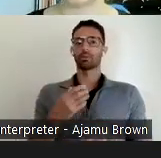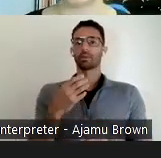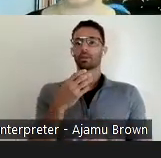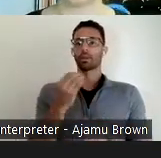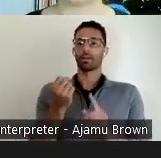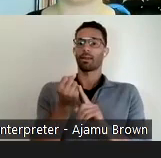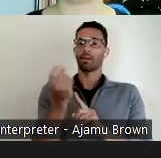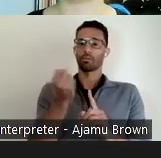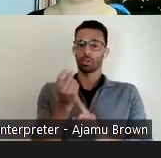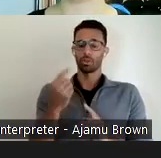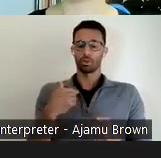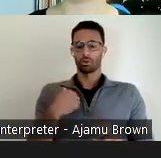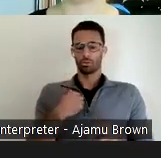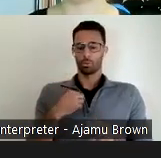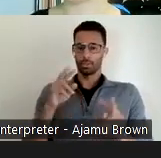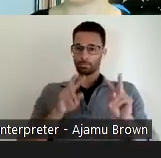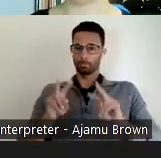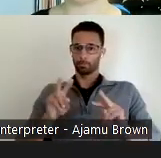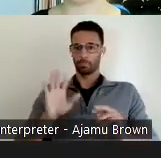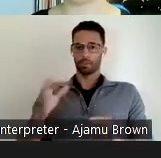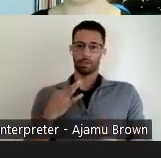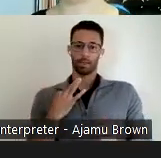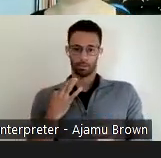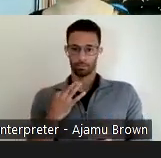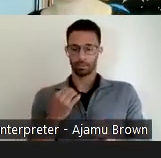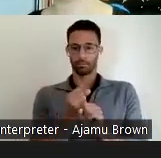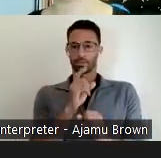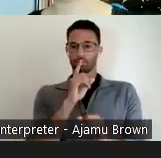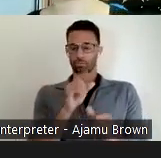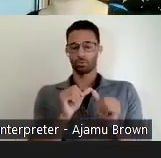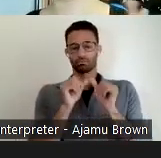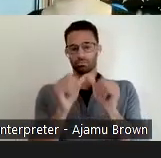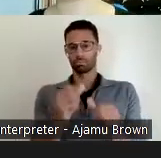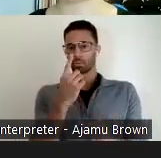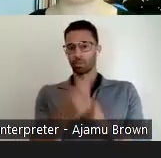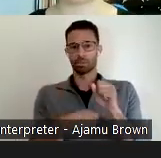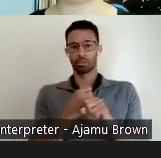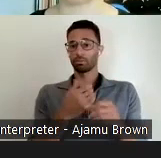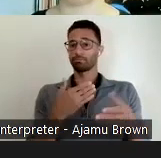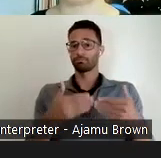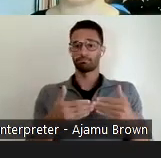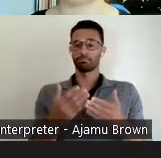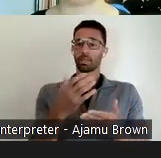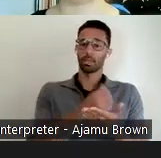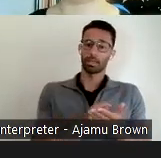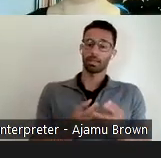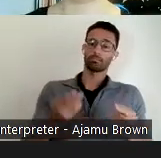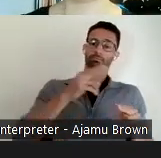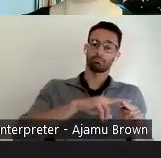annually so that they'll stay on that whole year, even if, you know, their income changes, anything like